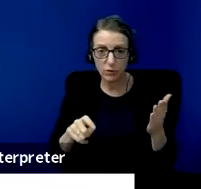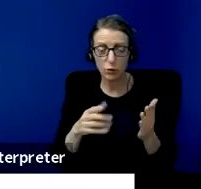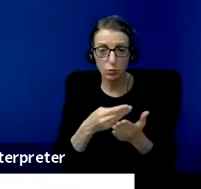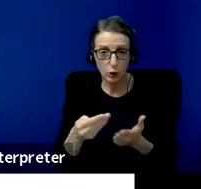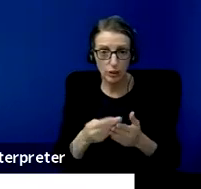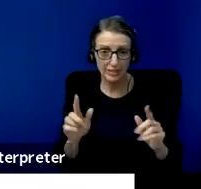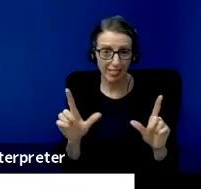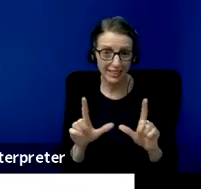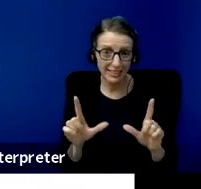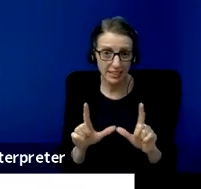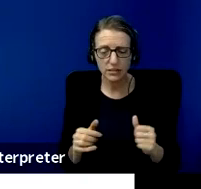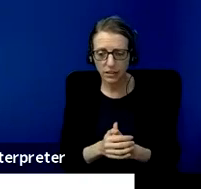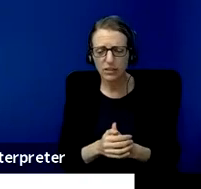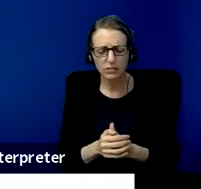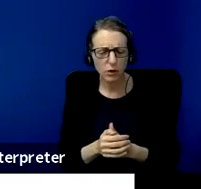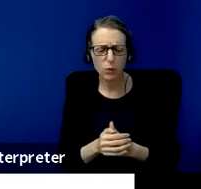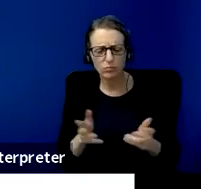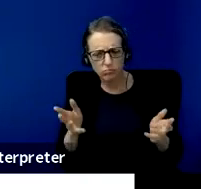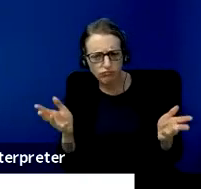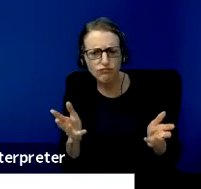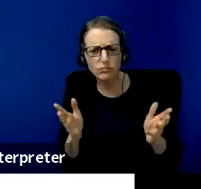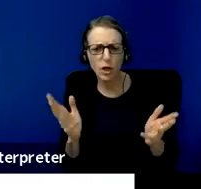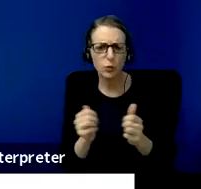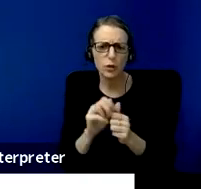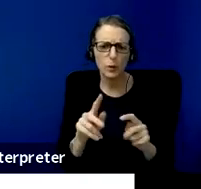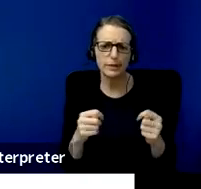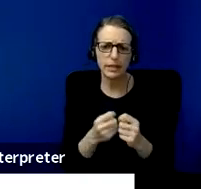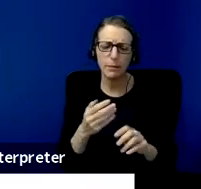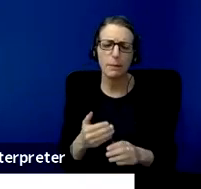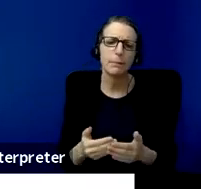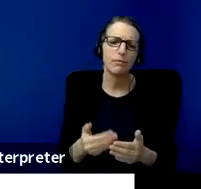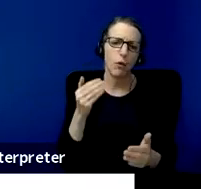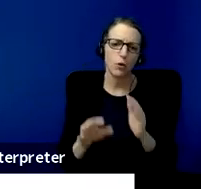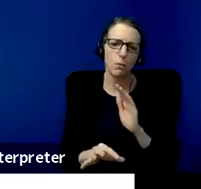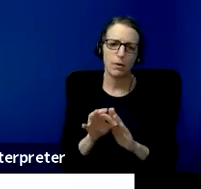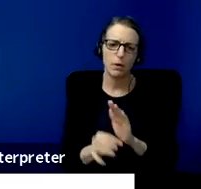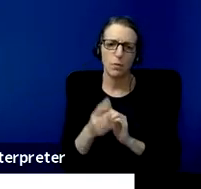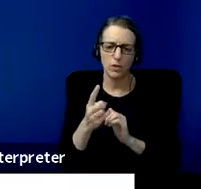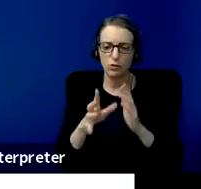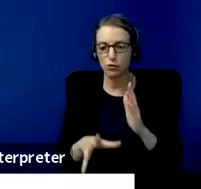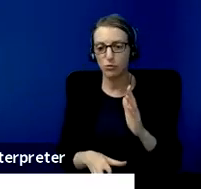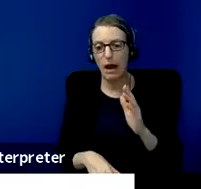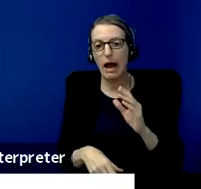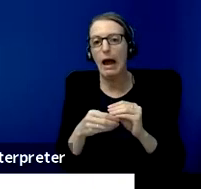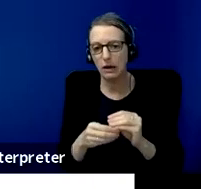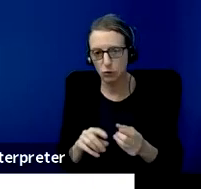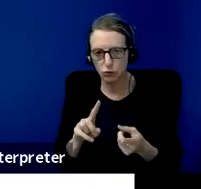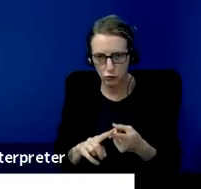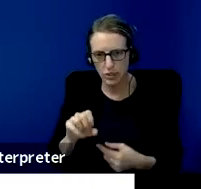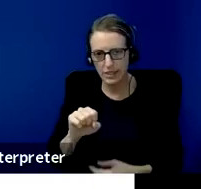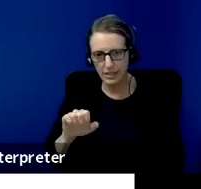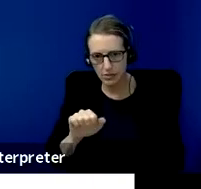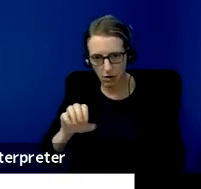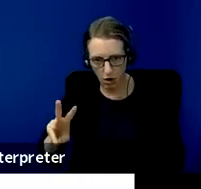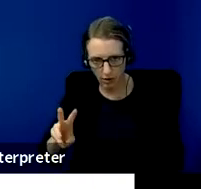So have those discussions with your team before picking one to really add to Seesaw. Number